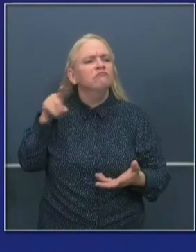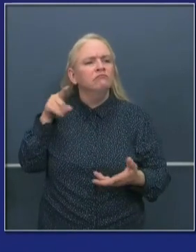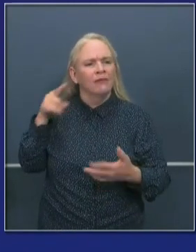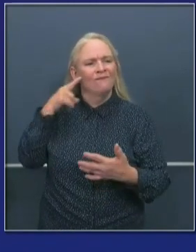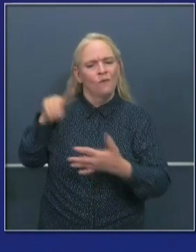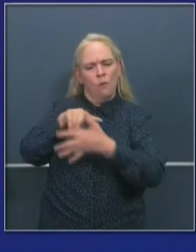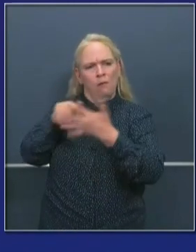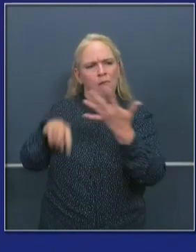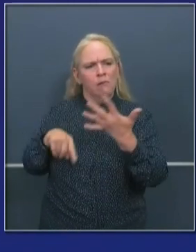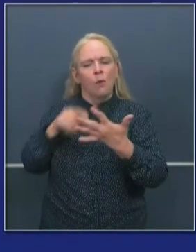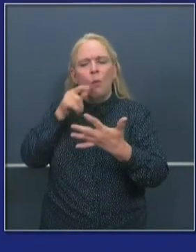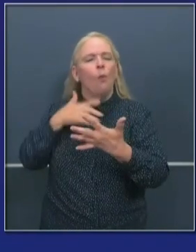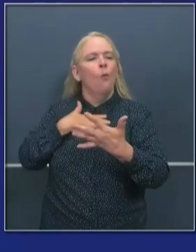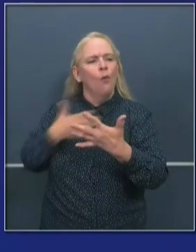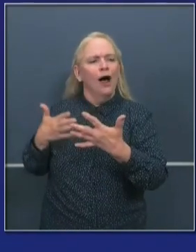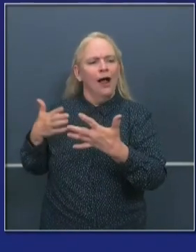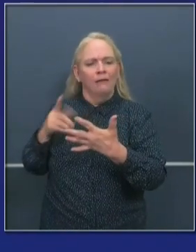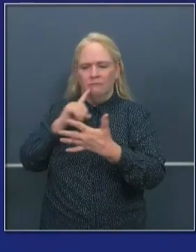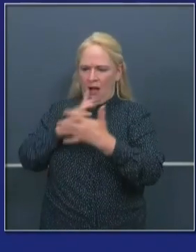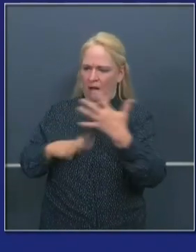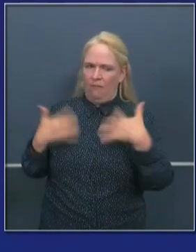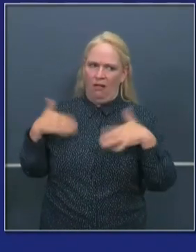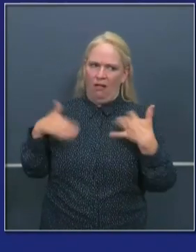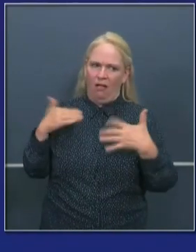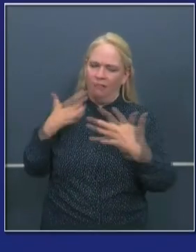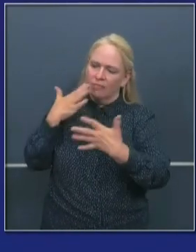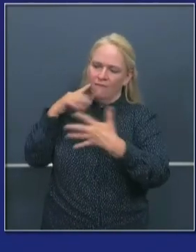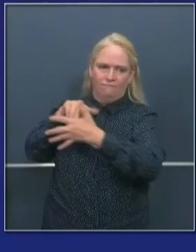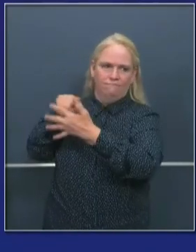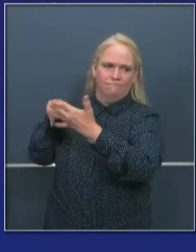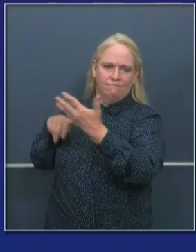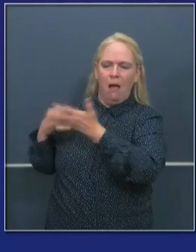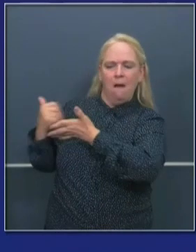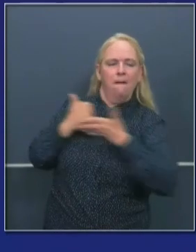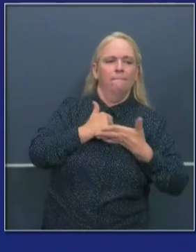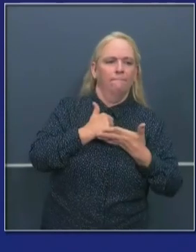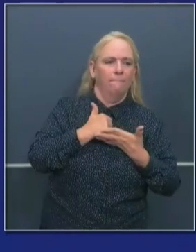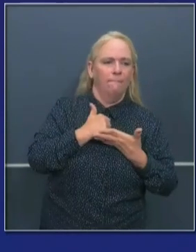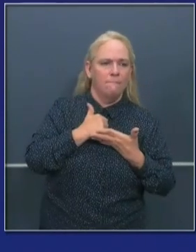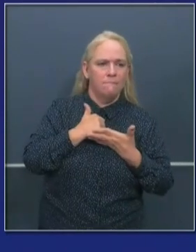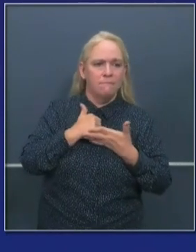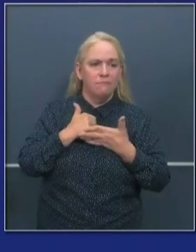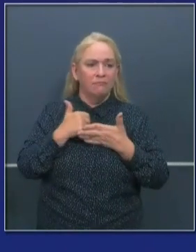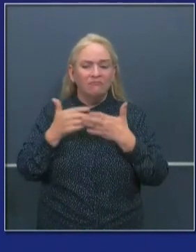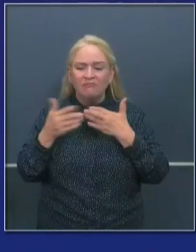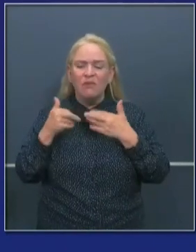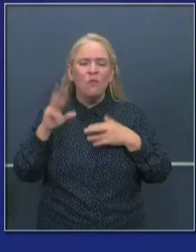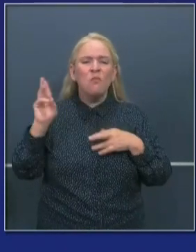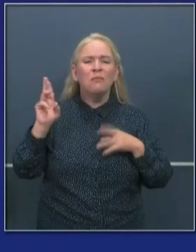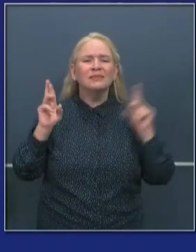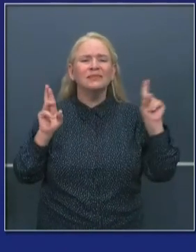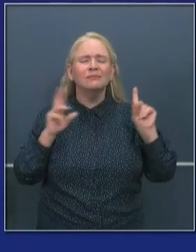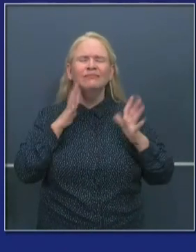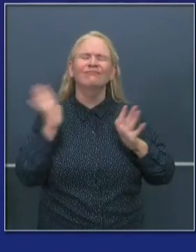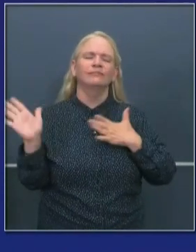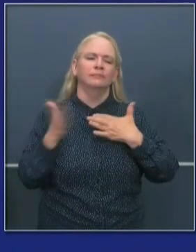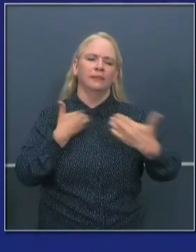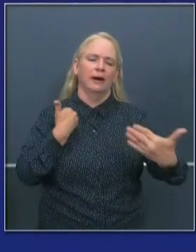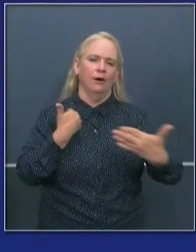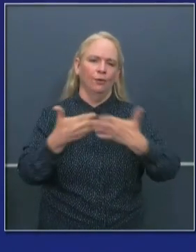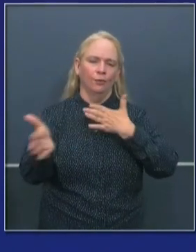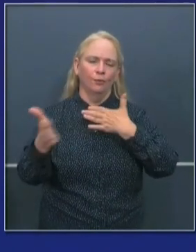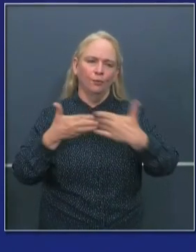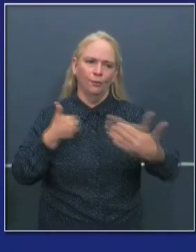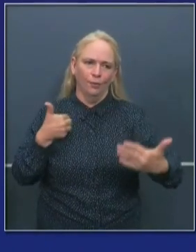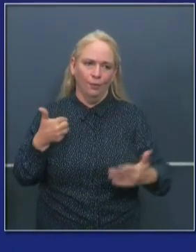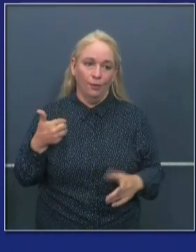it, which was humbling in and of itself, but 2 representing the Republican Party, 2 representing the Democratic Party, making the point